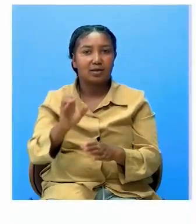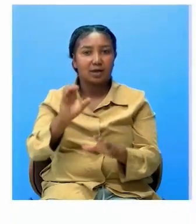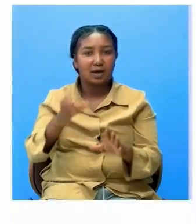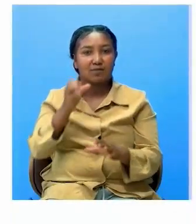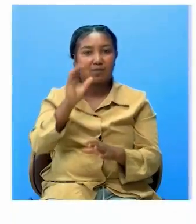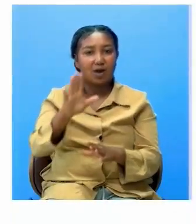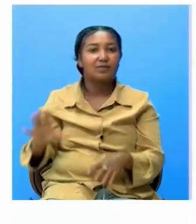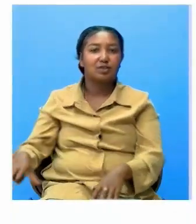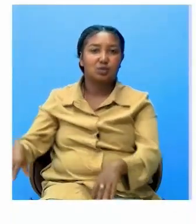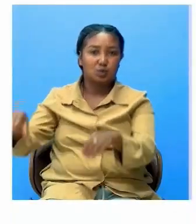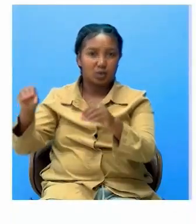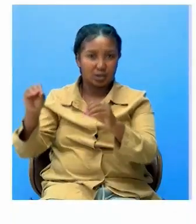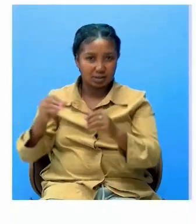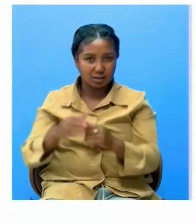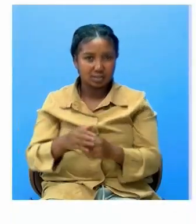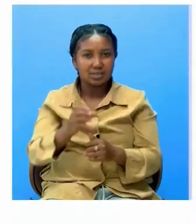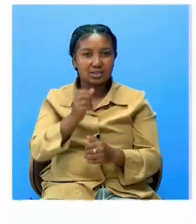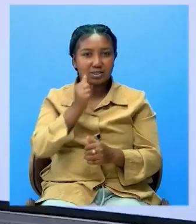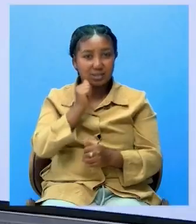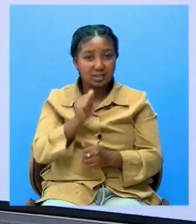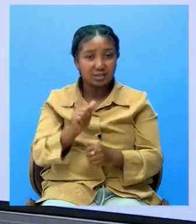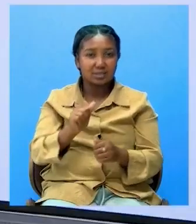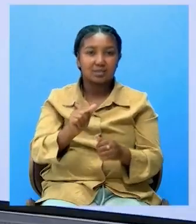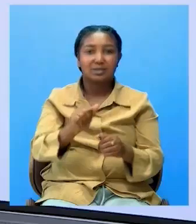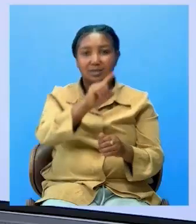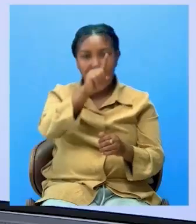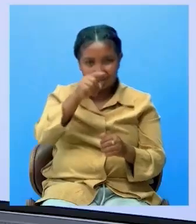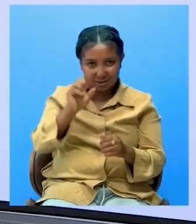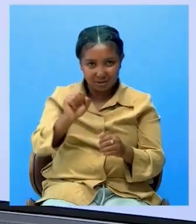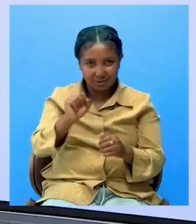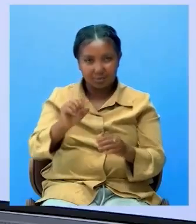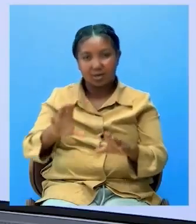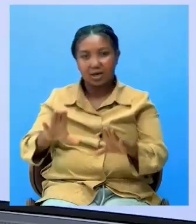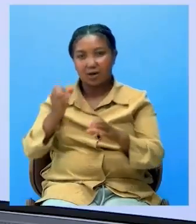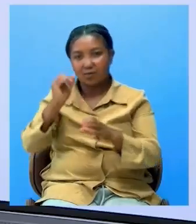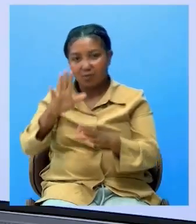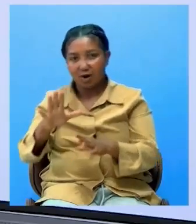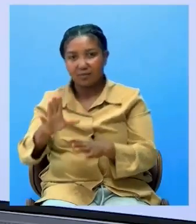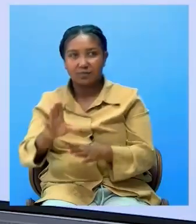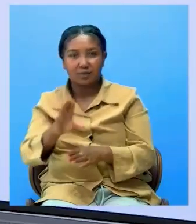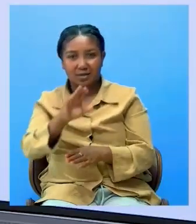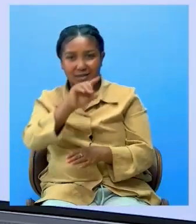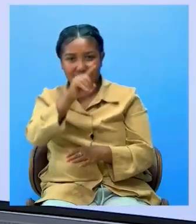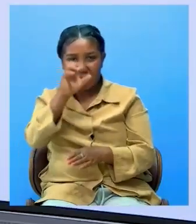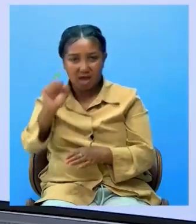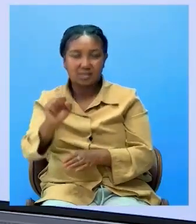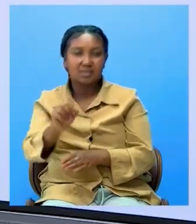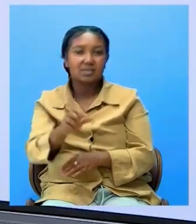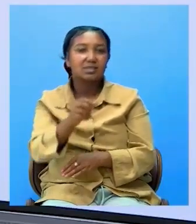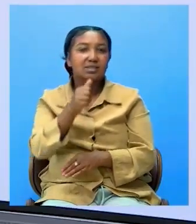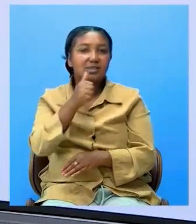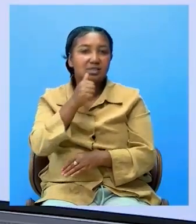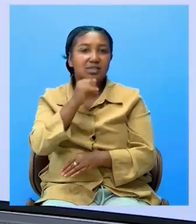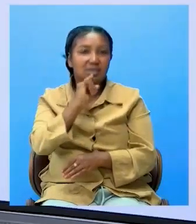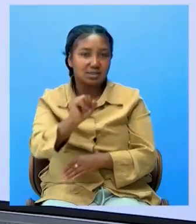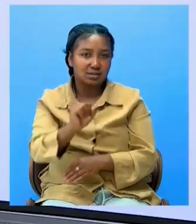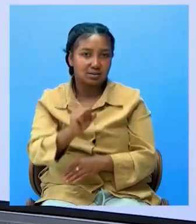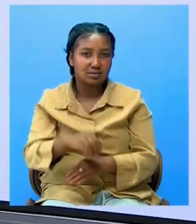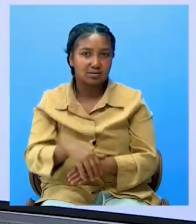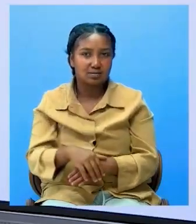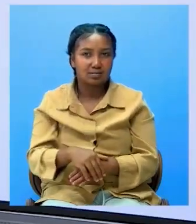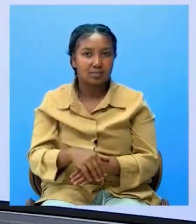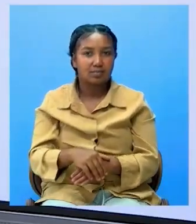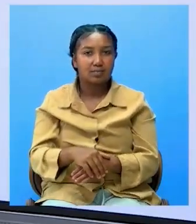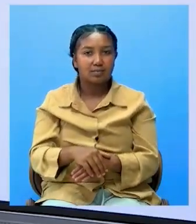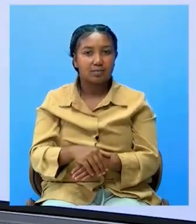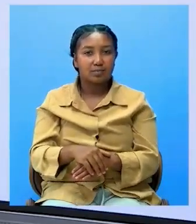5 student. She is grade 5 student. We're saying she is. She is. Okay?